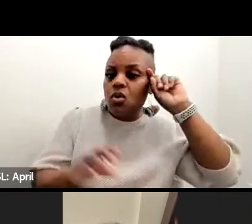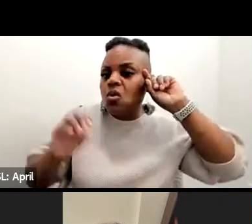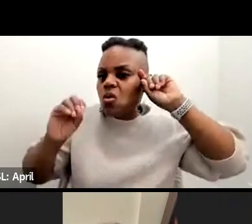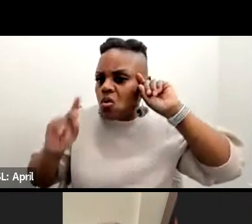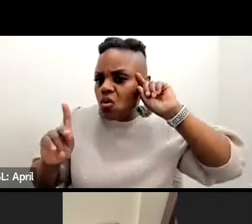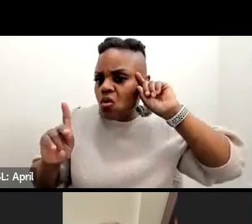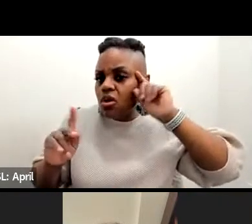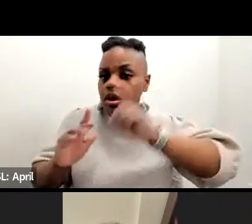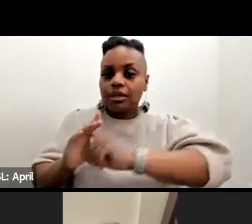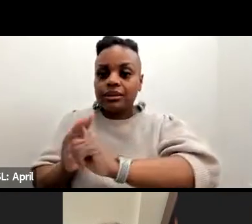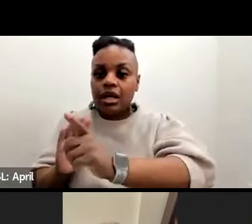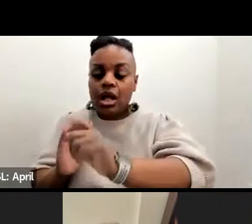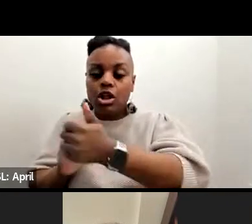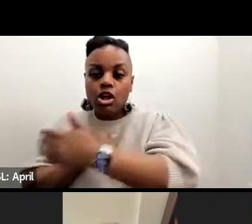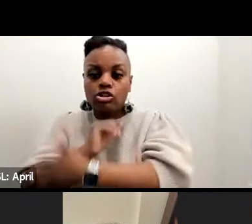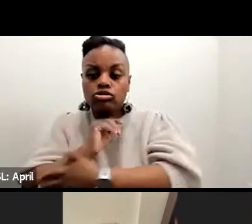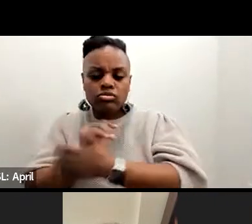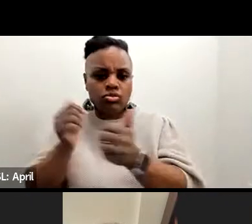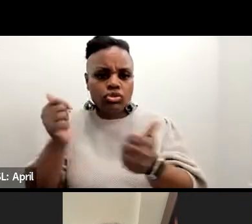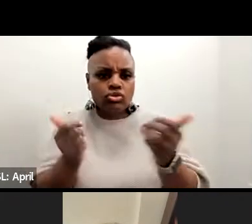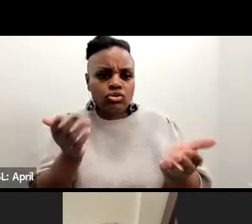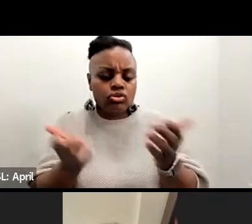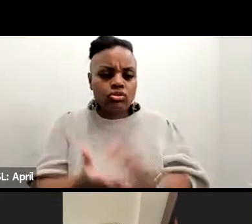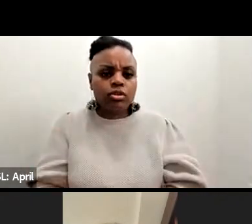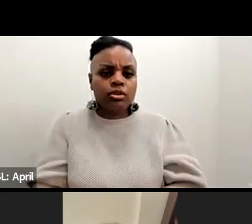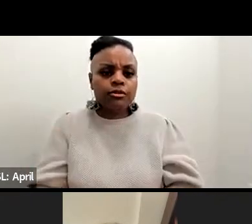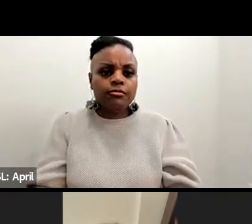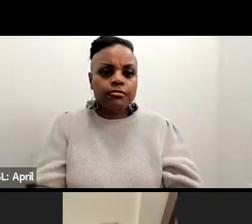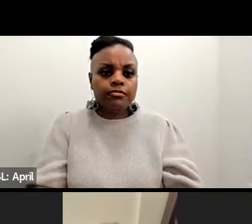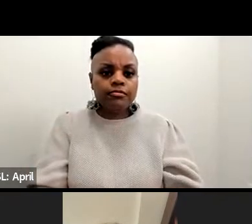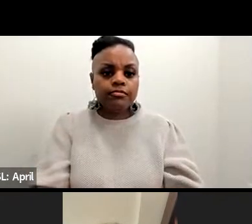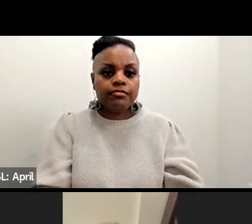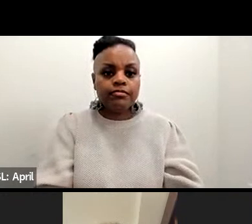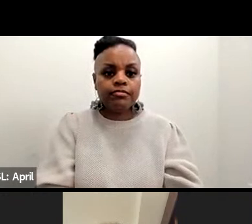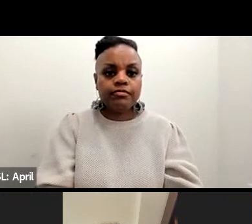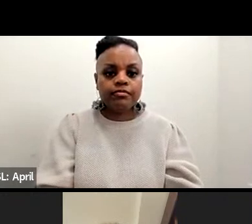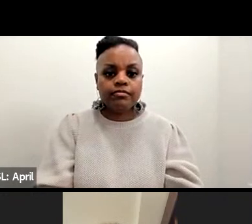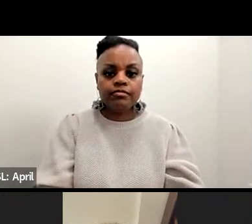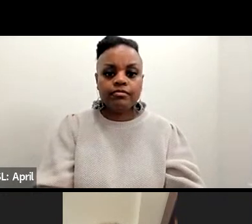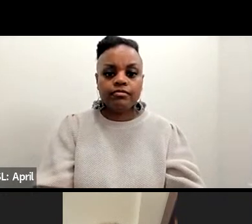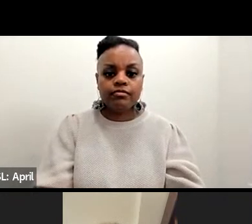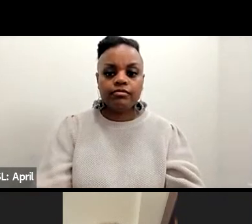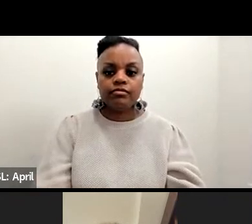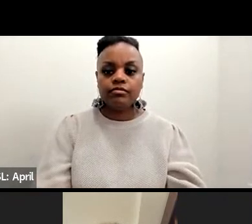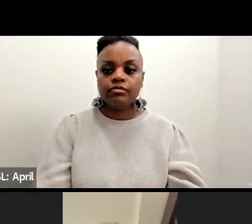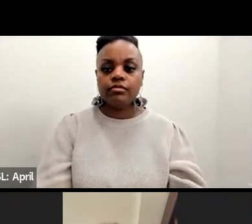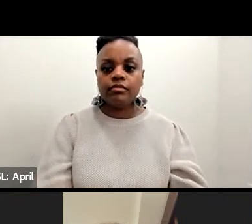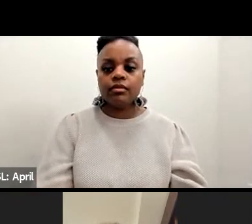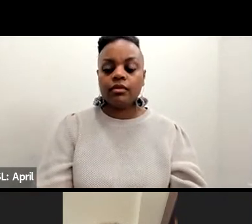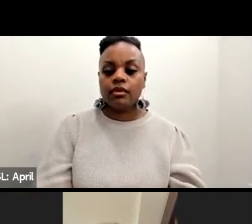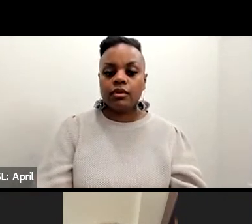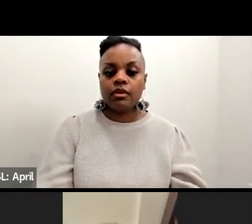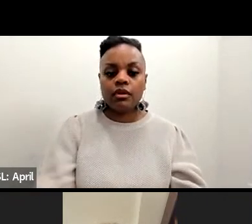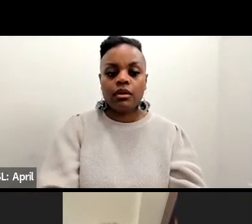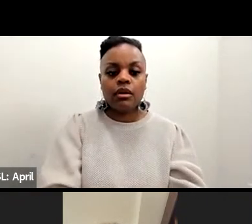to politics. Many of them, as you noted, has lost their relation with religion,